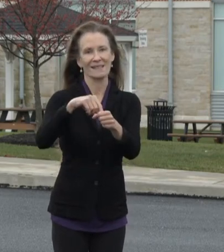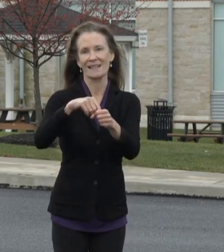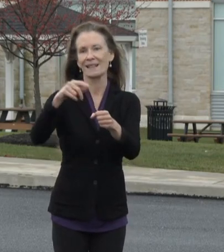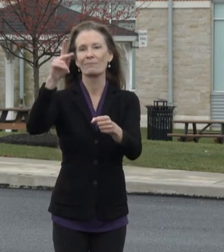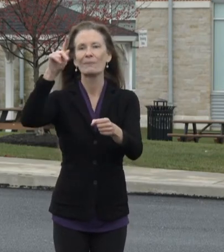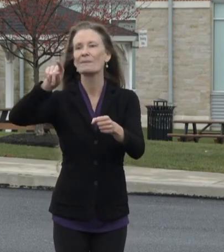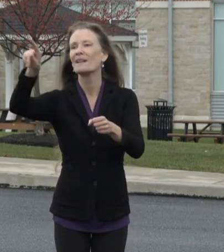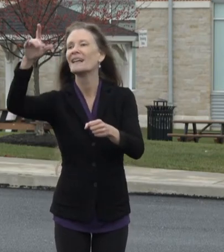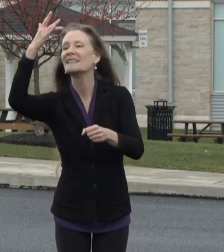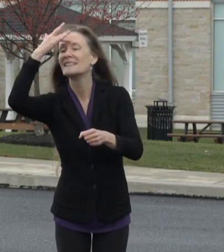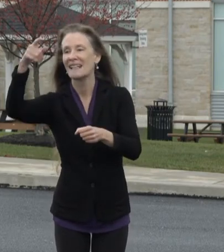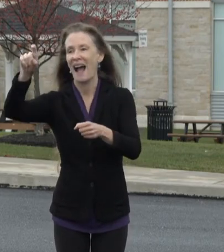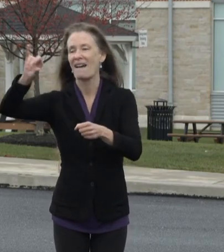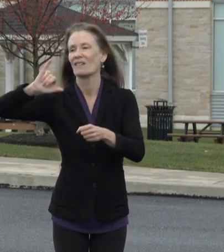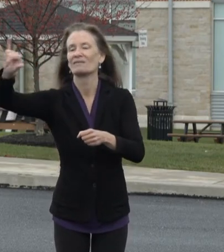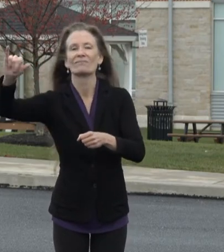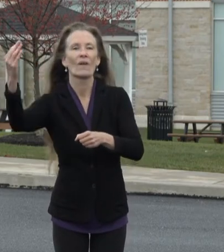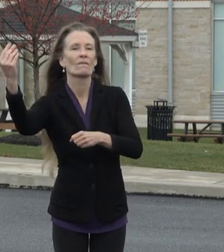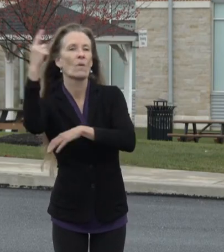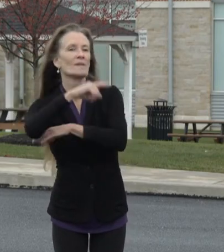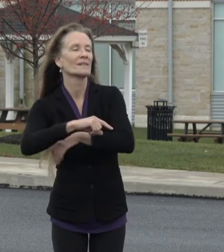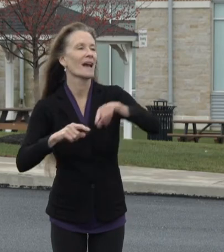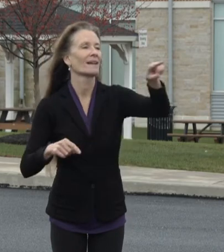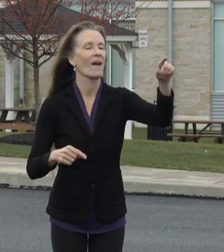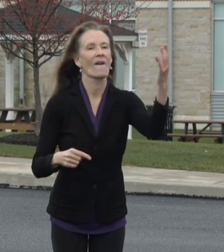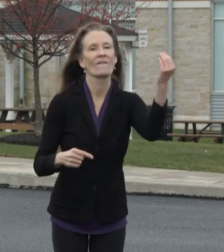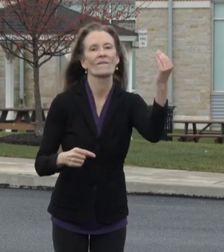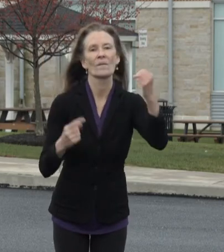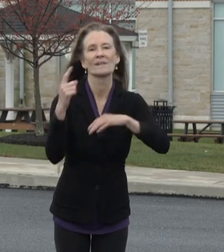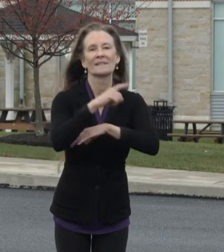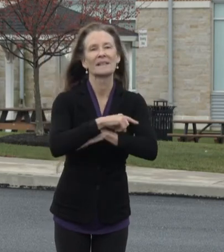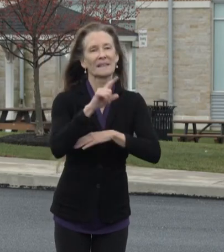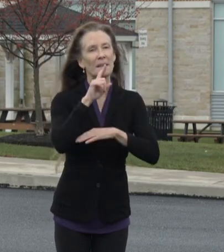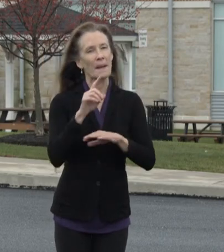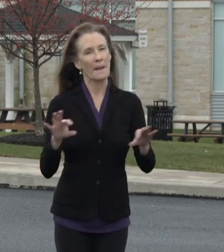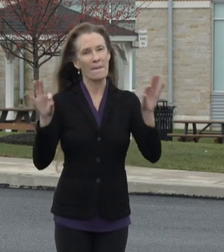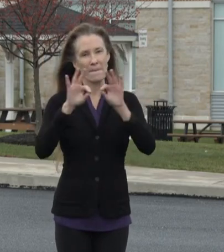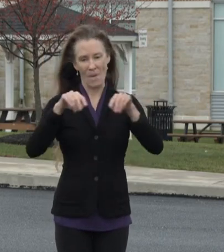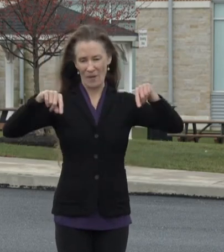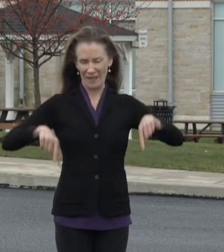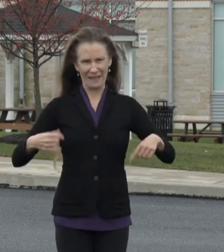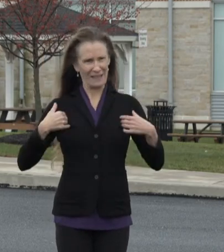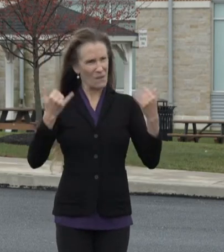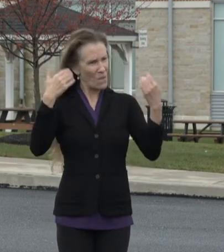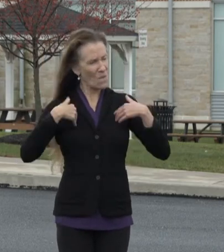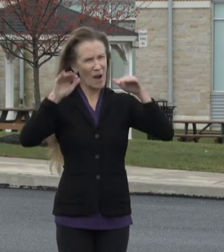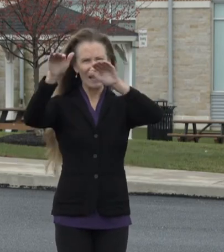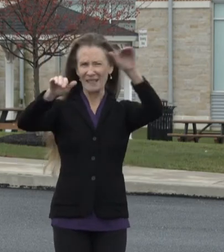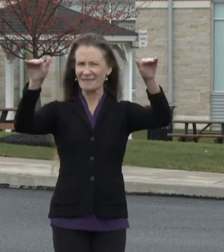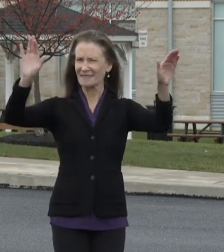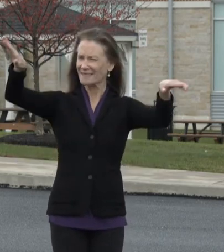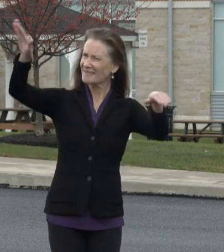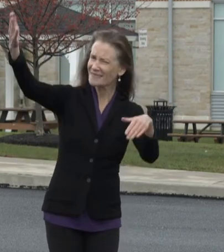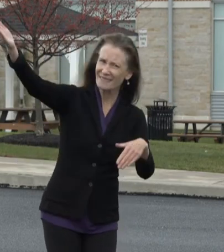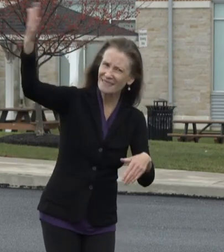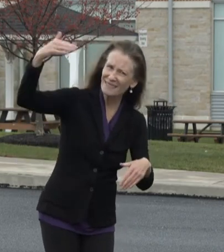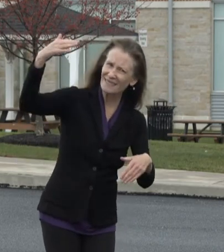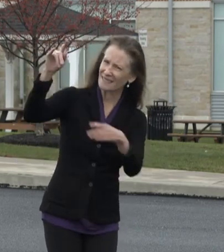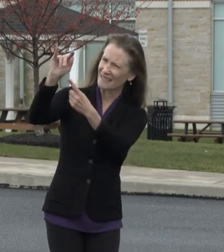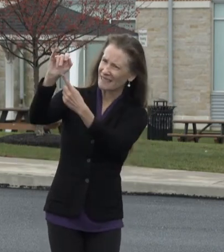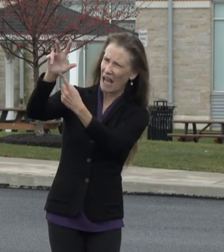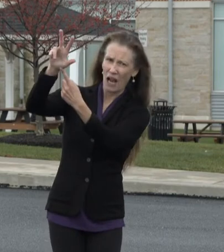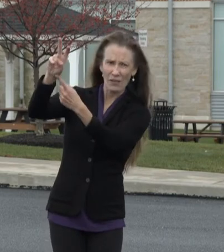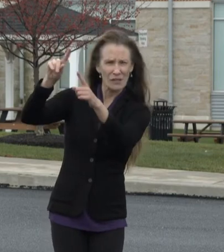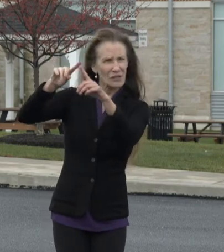beginning of December. So that's why it's really critical, and that's why we're all here today to really talk about that, is that we need to be able to have time